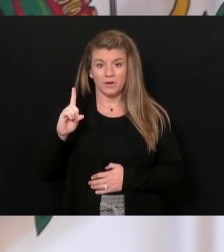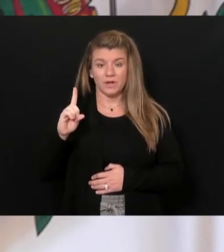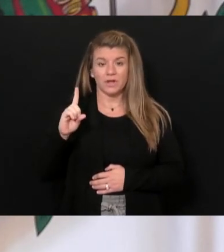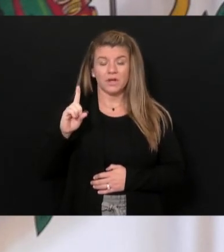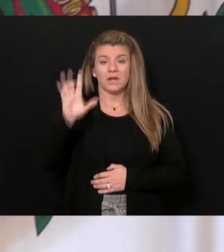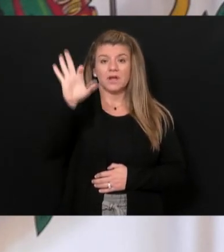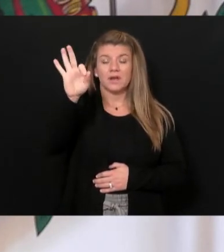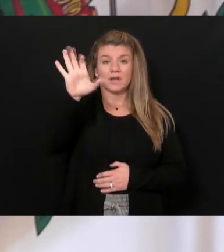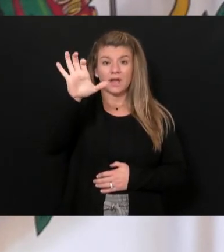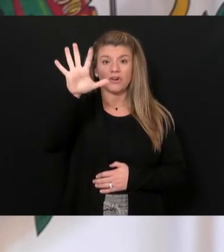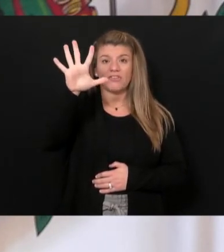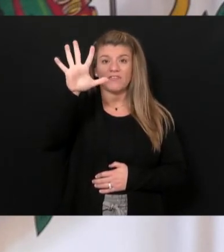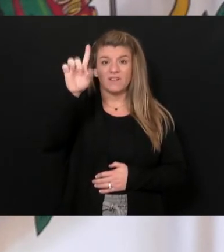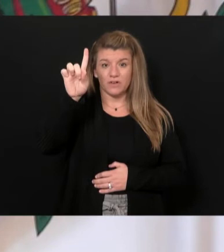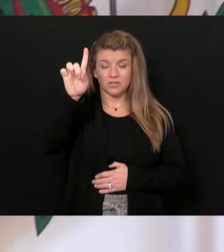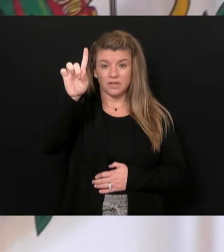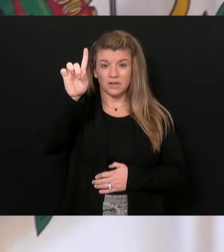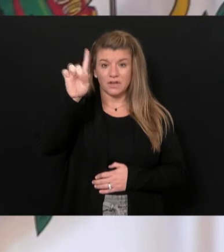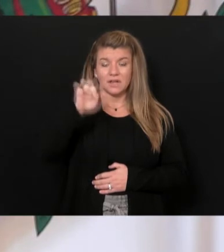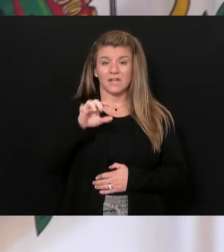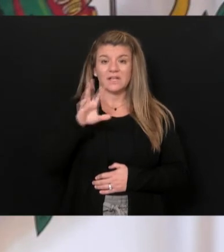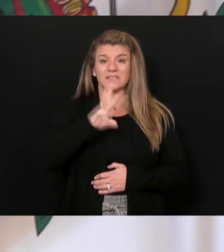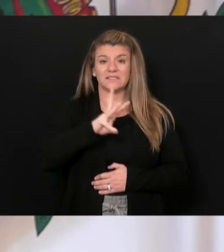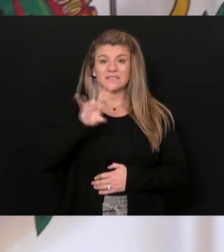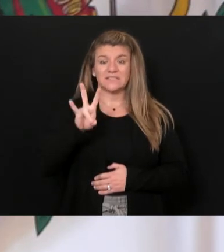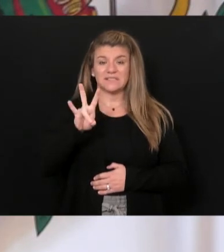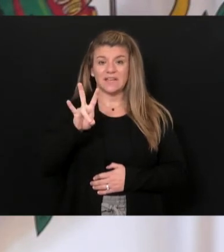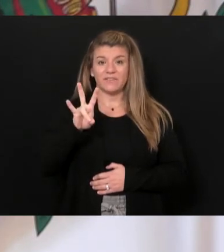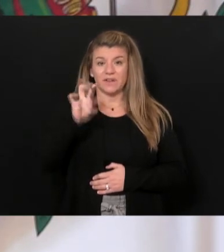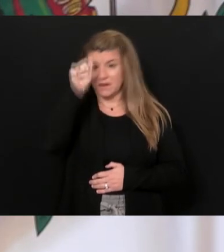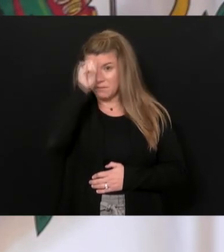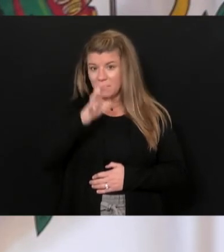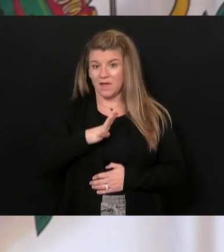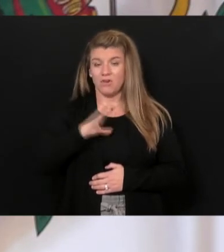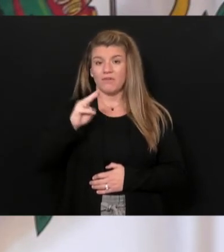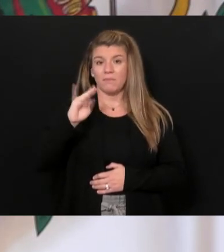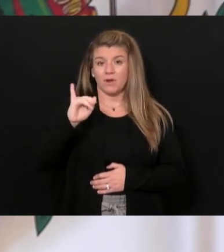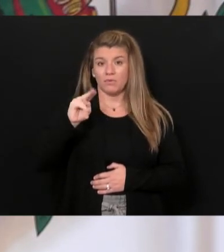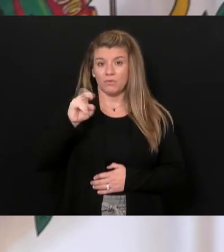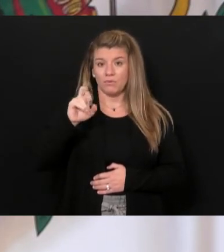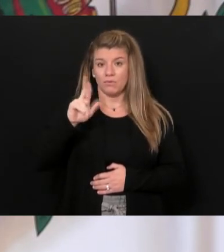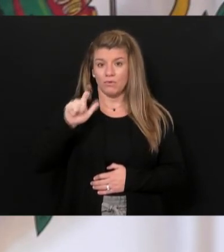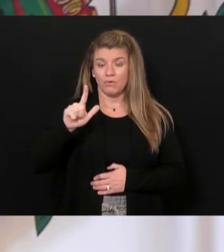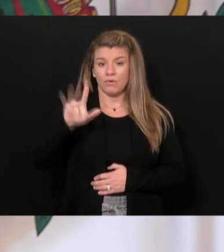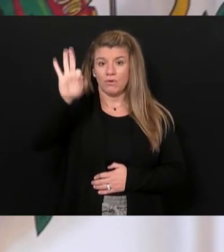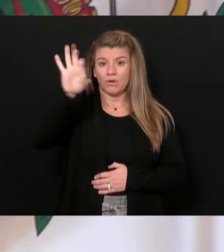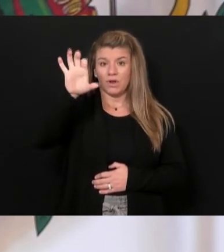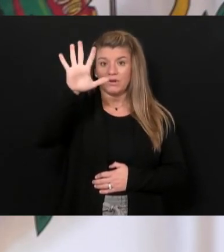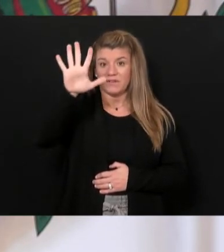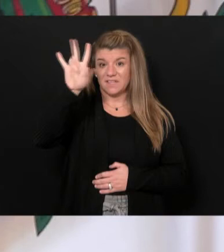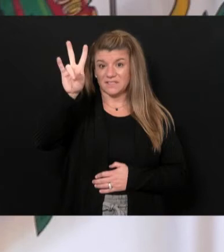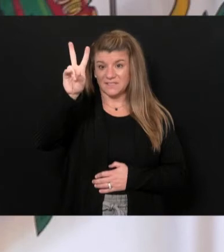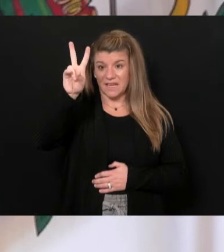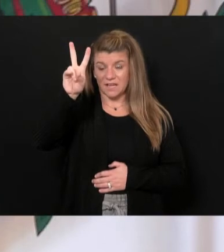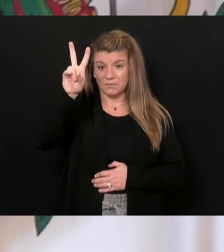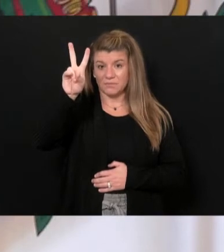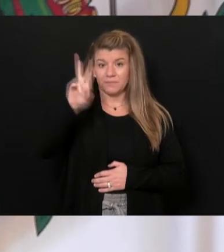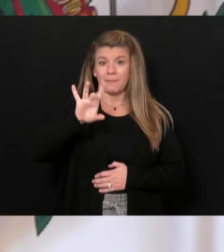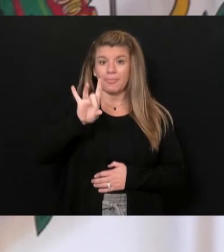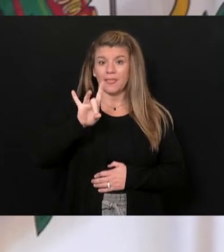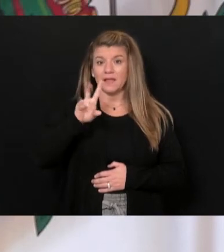Our 951st death, a 67-year-old male from Mineral County. Our 952nd death,